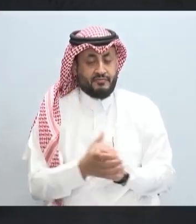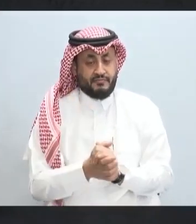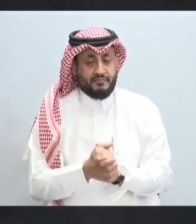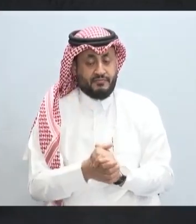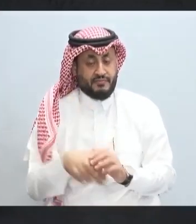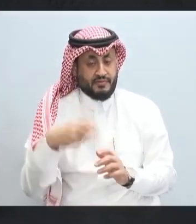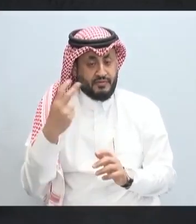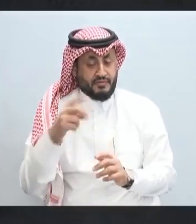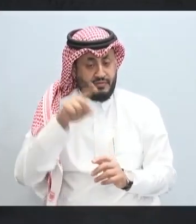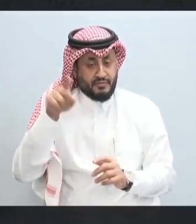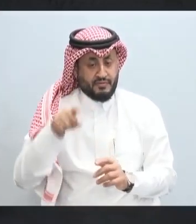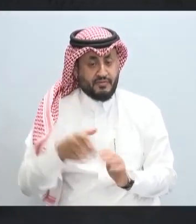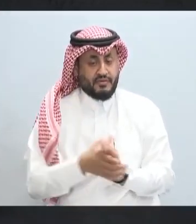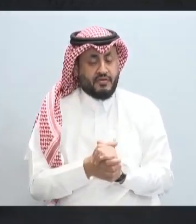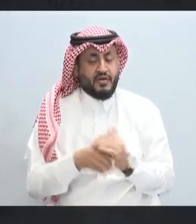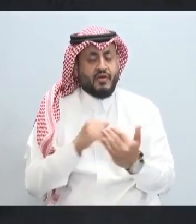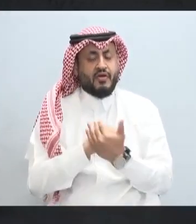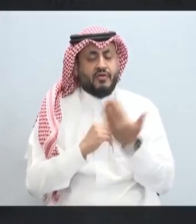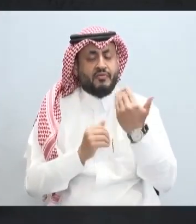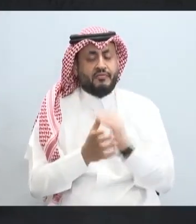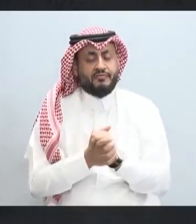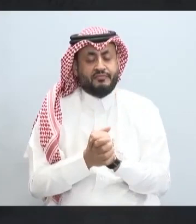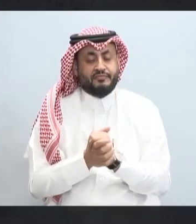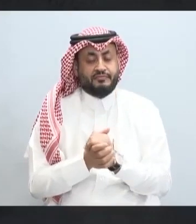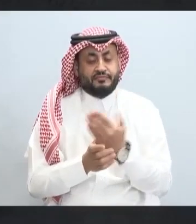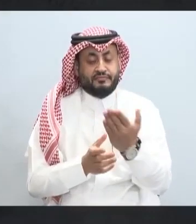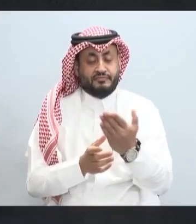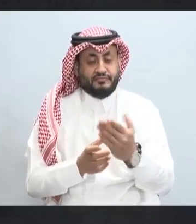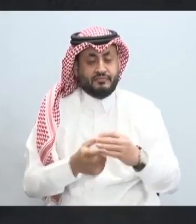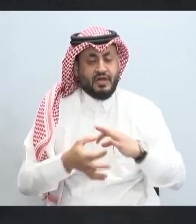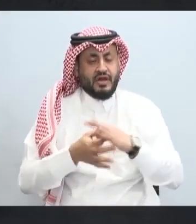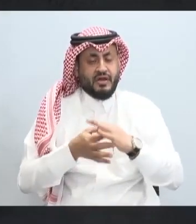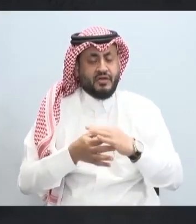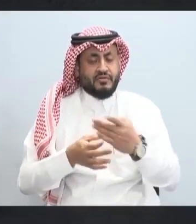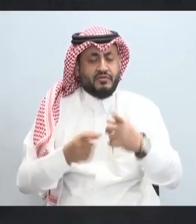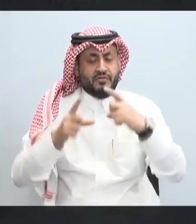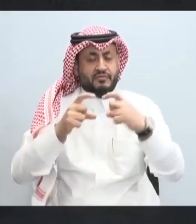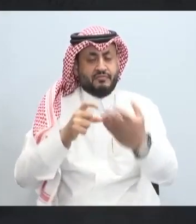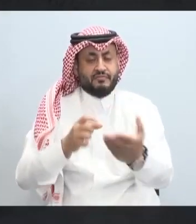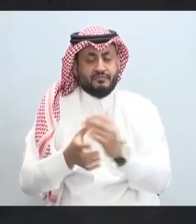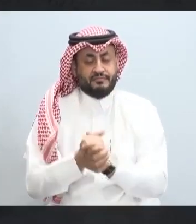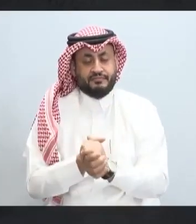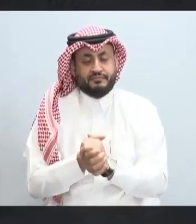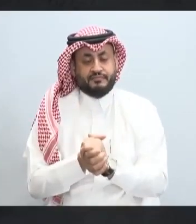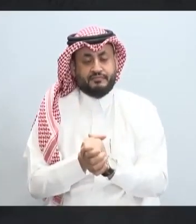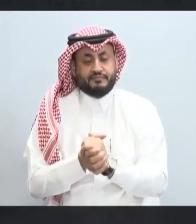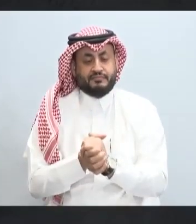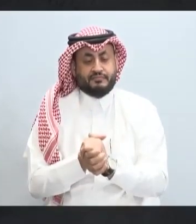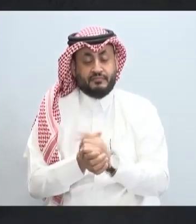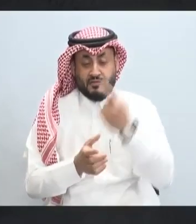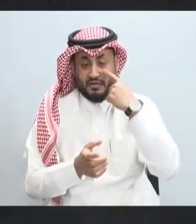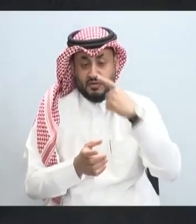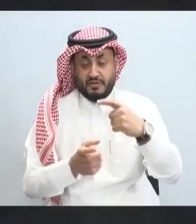the second question we have learned is relating to this picture. And if you remember, we said that have a look at